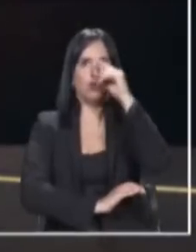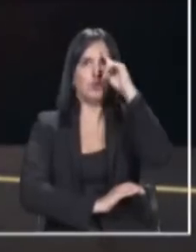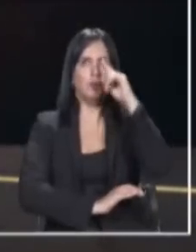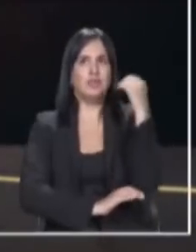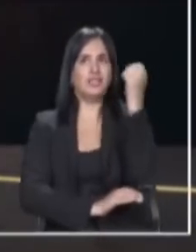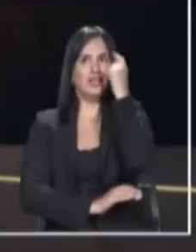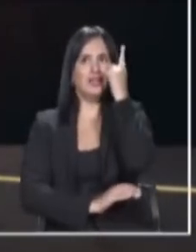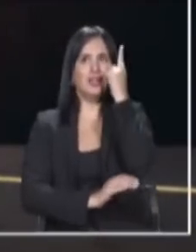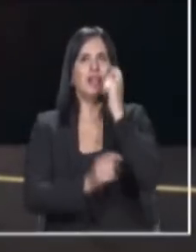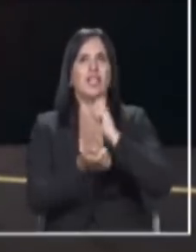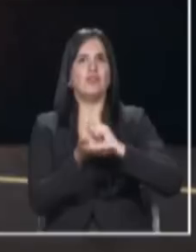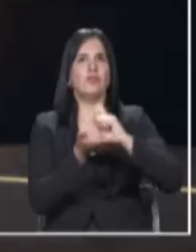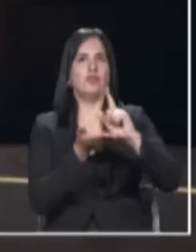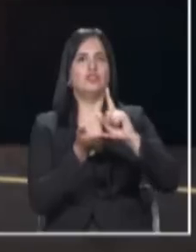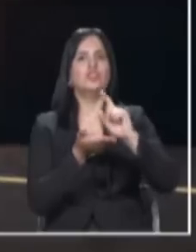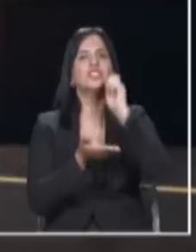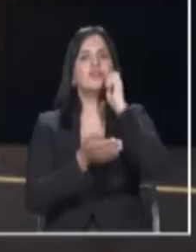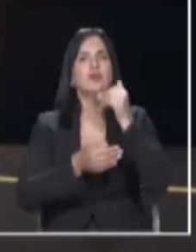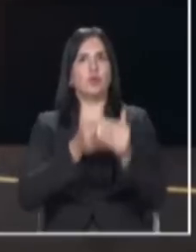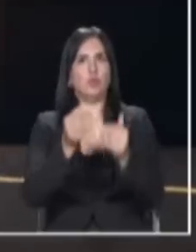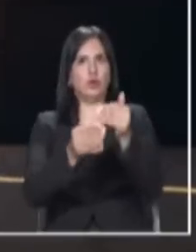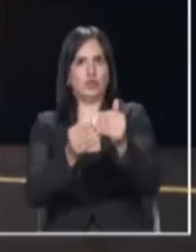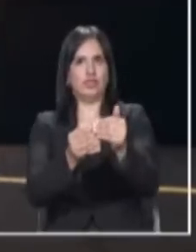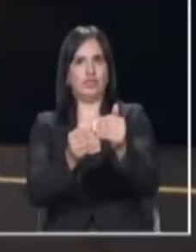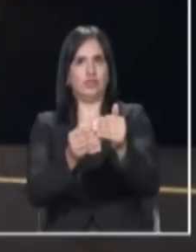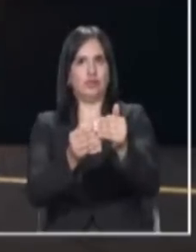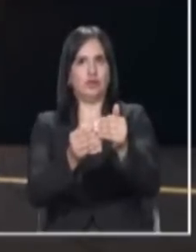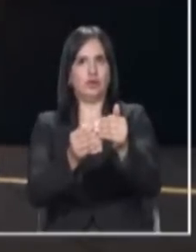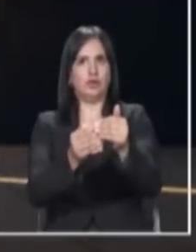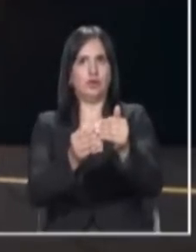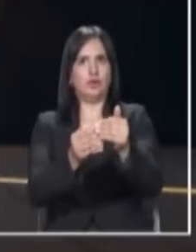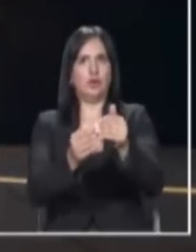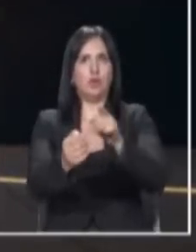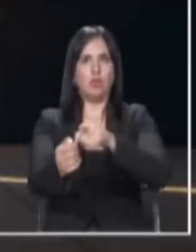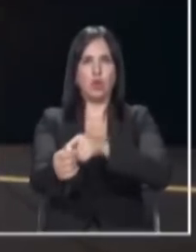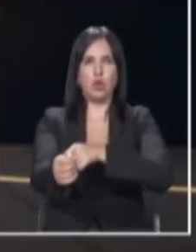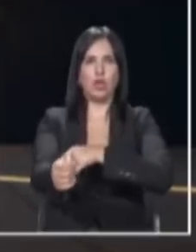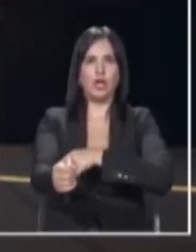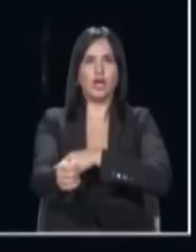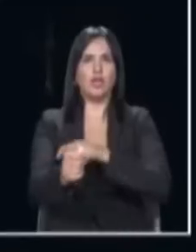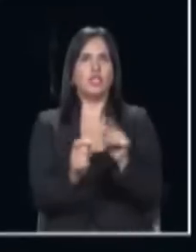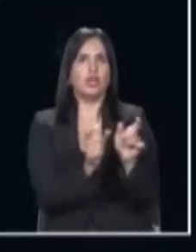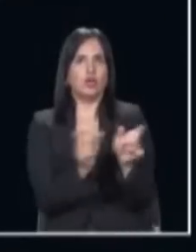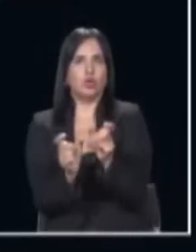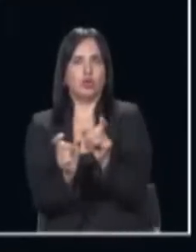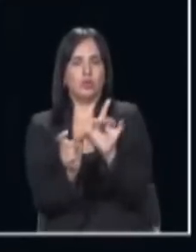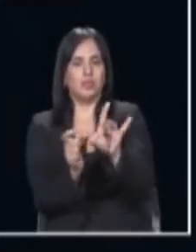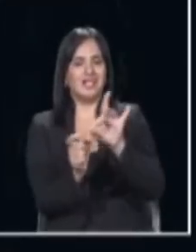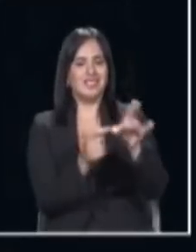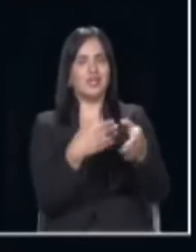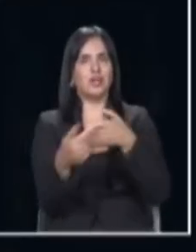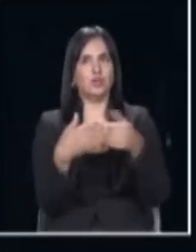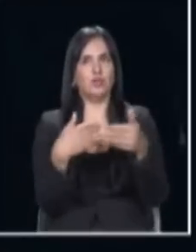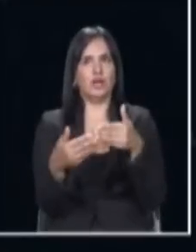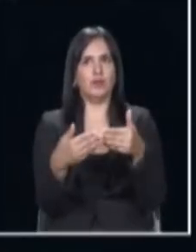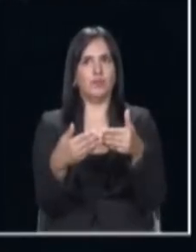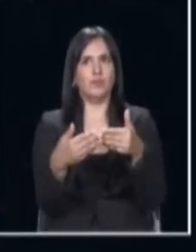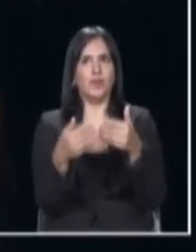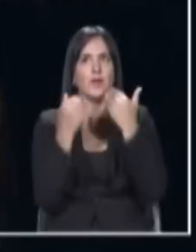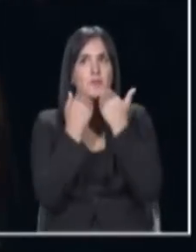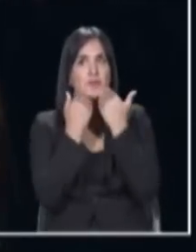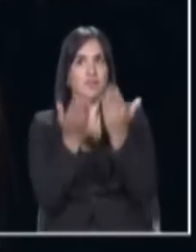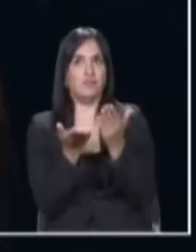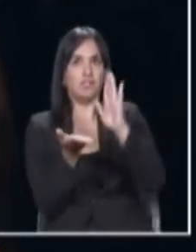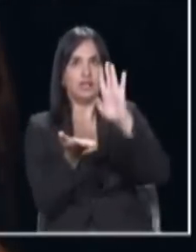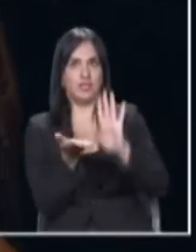important to know that evolution is a process that occurs over long periods of time and is driven by natural selection it favors traits that are